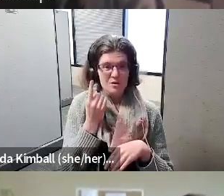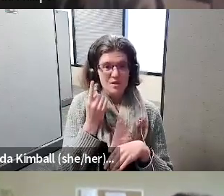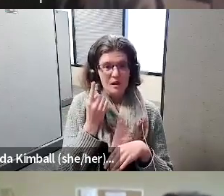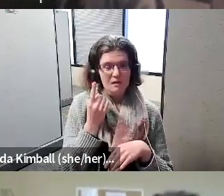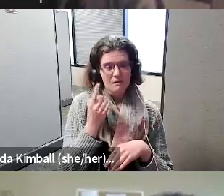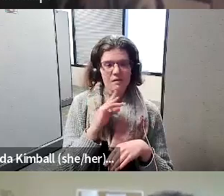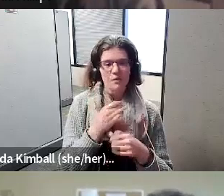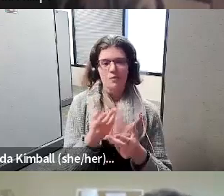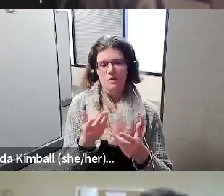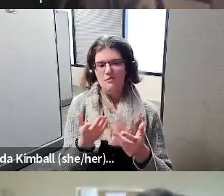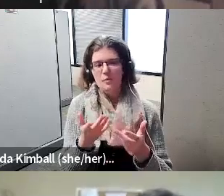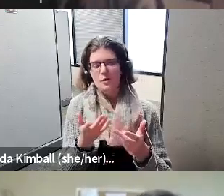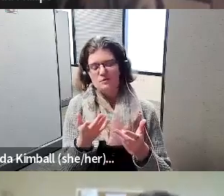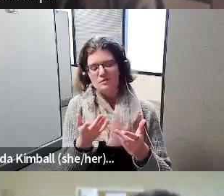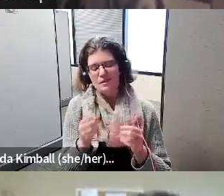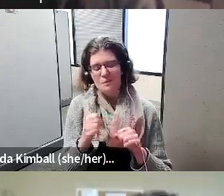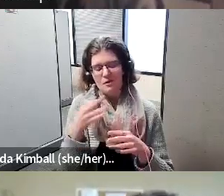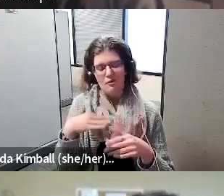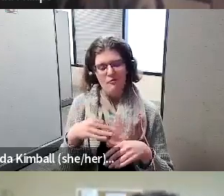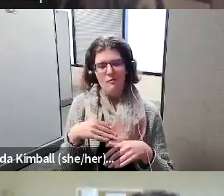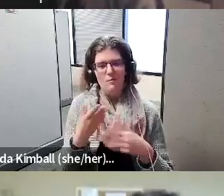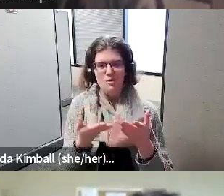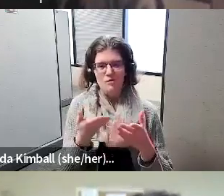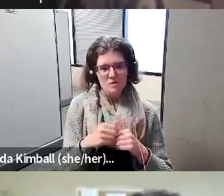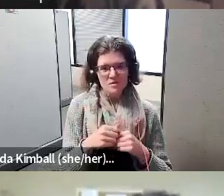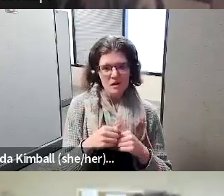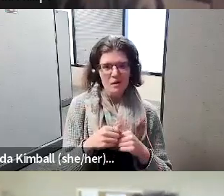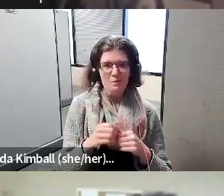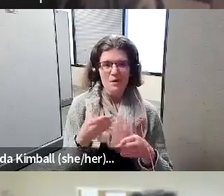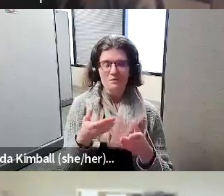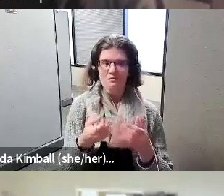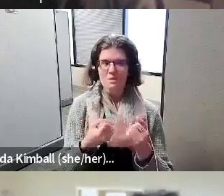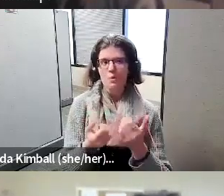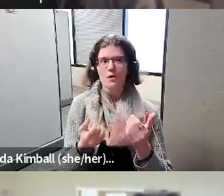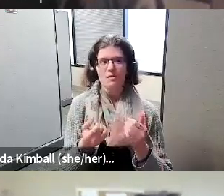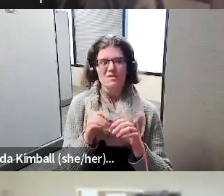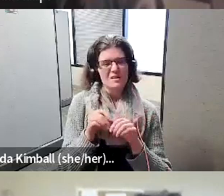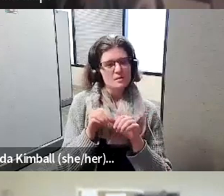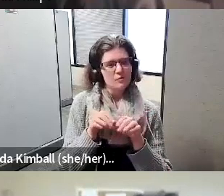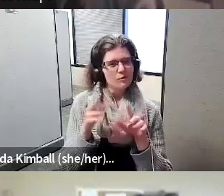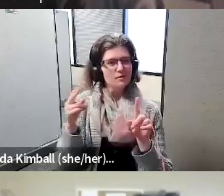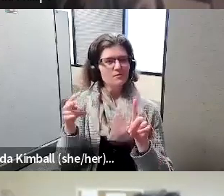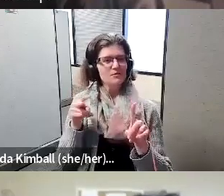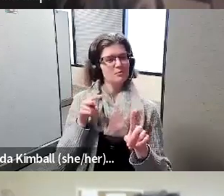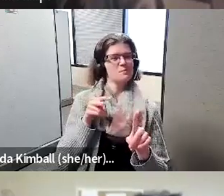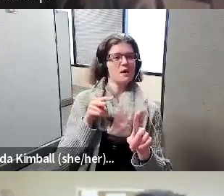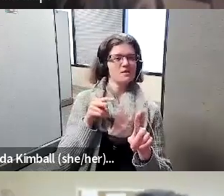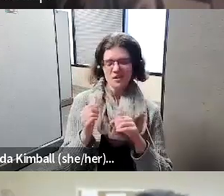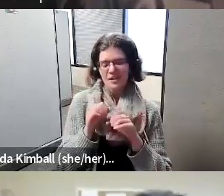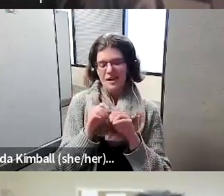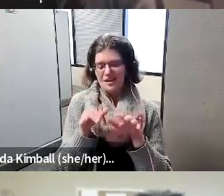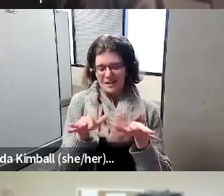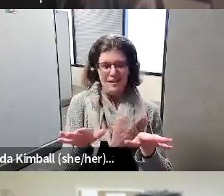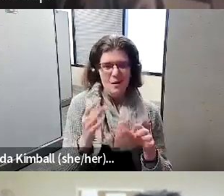they understand that everyone can benefit from their services, and supporting this on a different